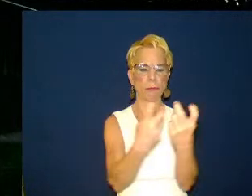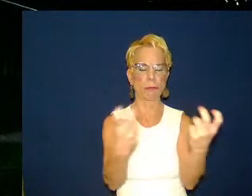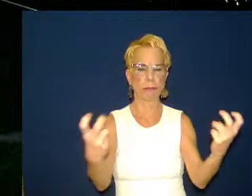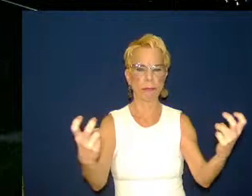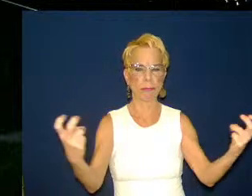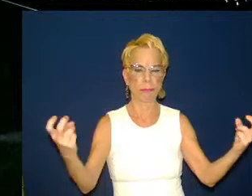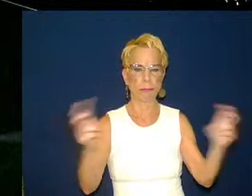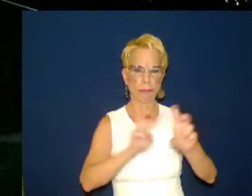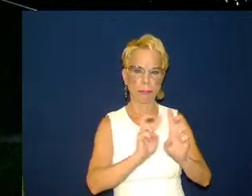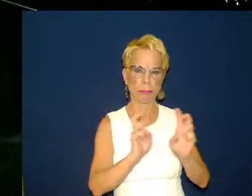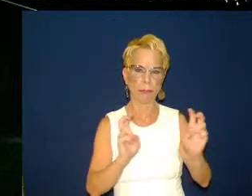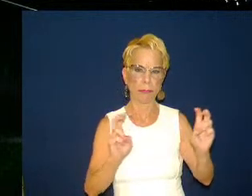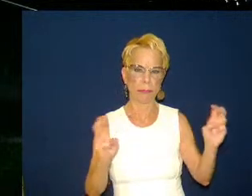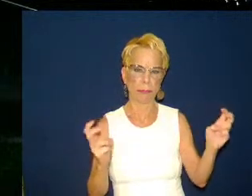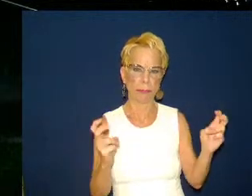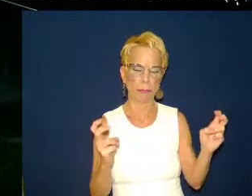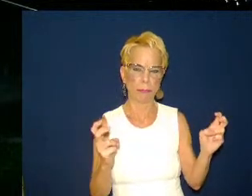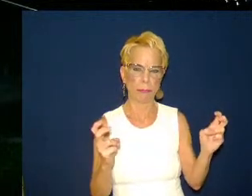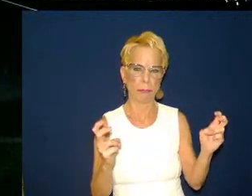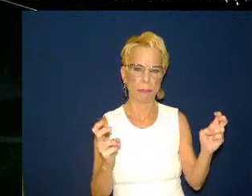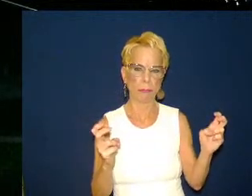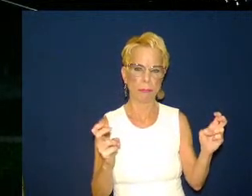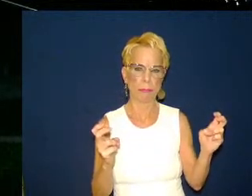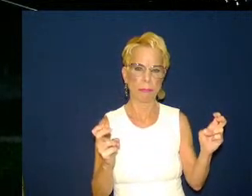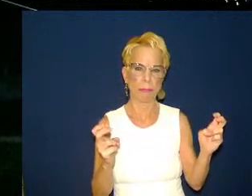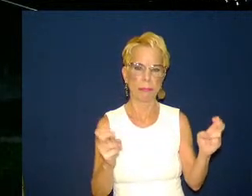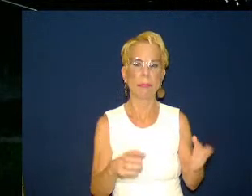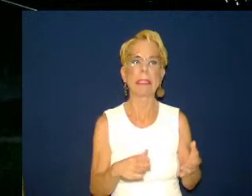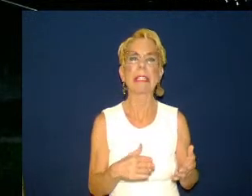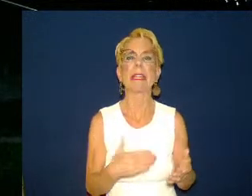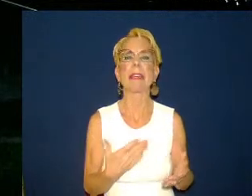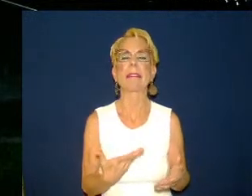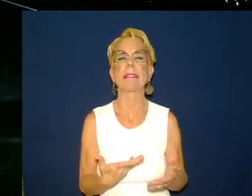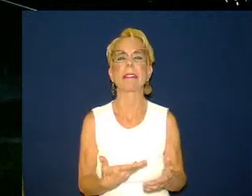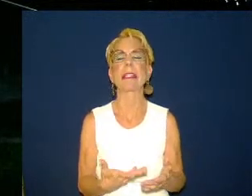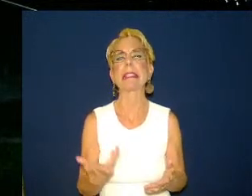man, wherever I sit is the head of the table.